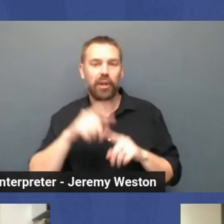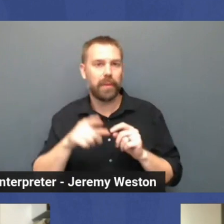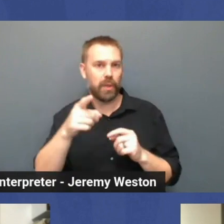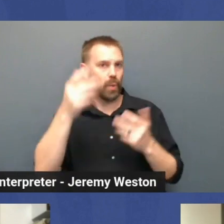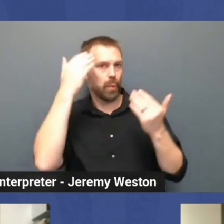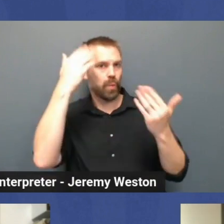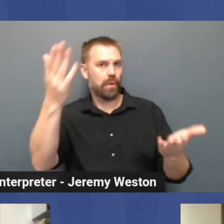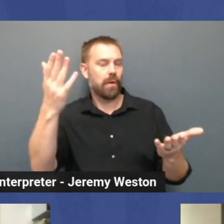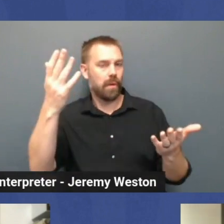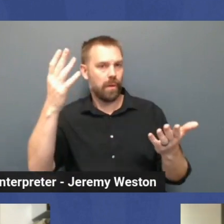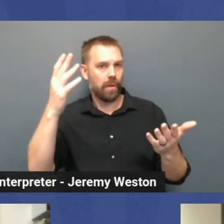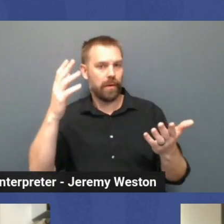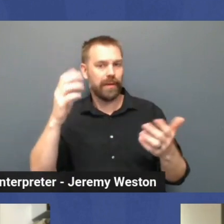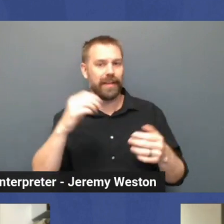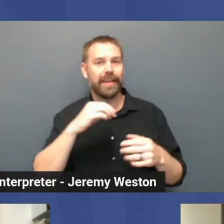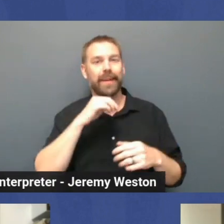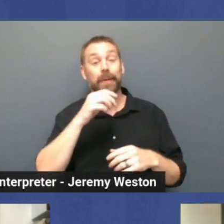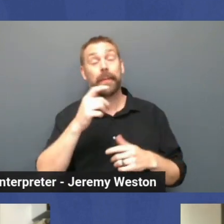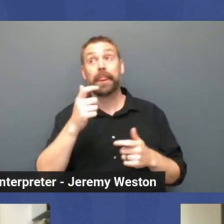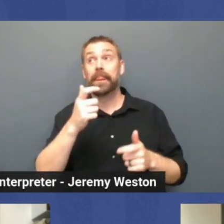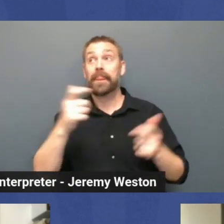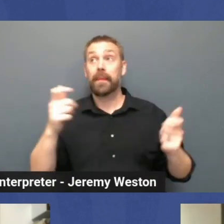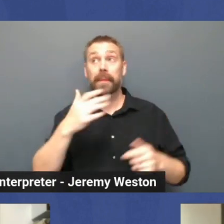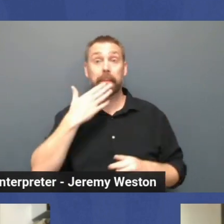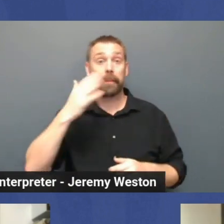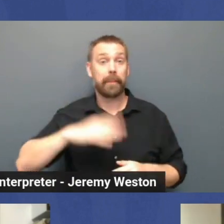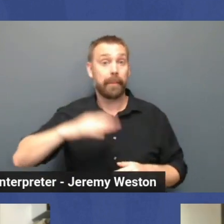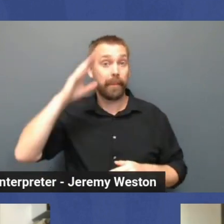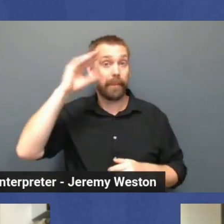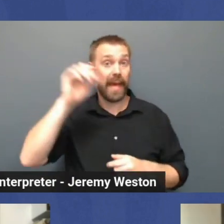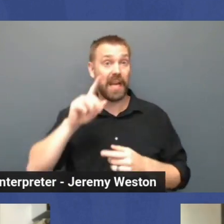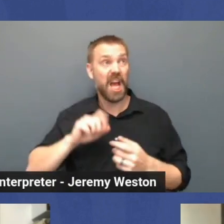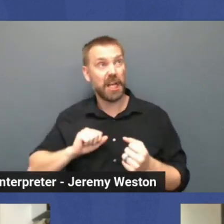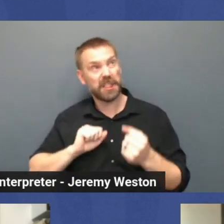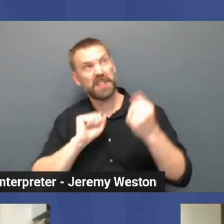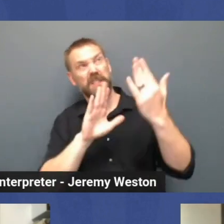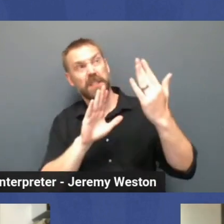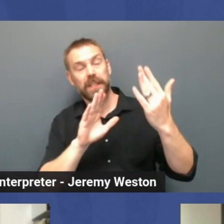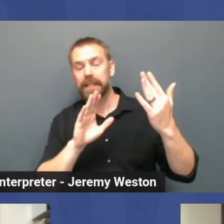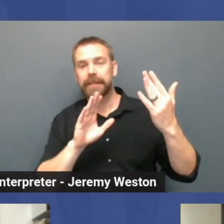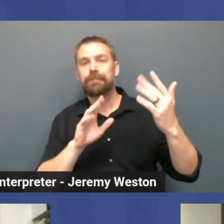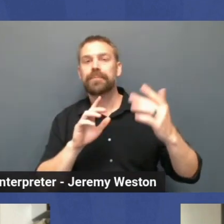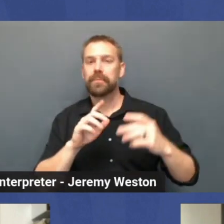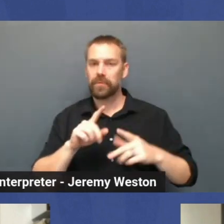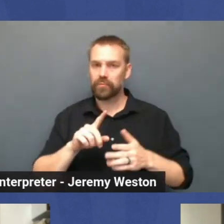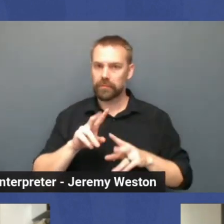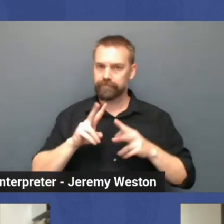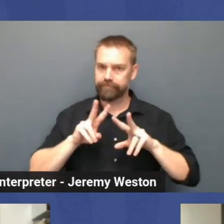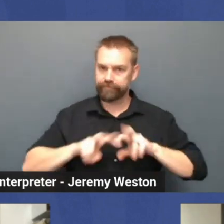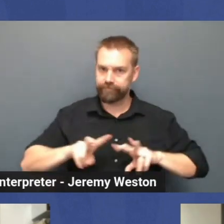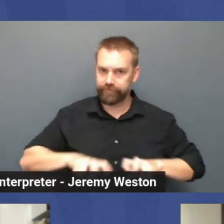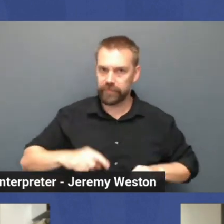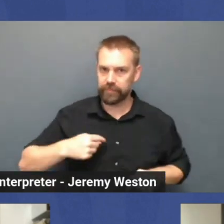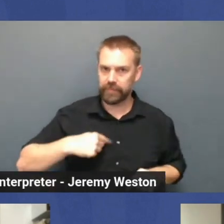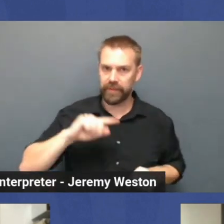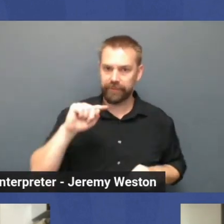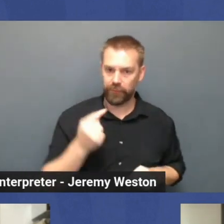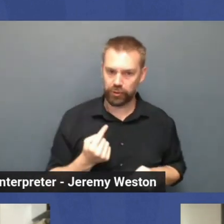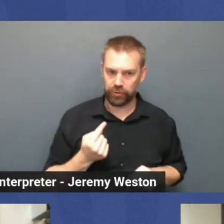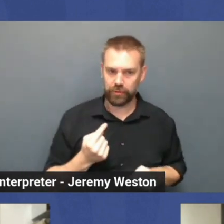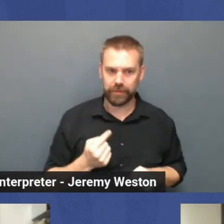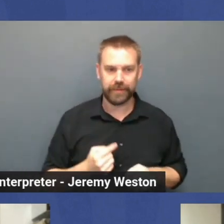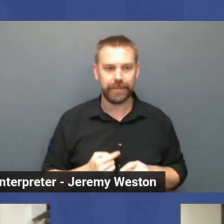go up against the big bad guys without checking yourself first. Yeah. Because there's growth to be done for all of us. Yeah. That